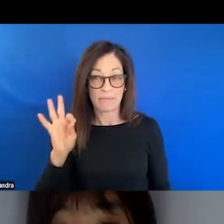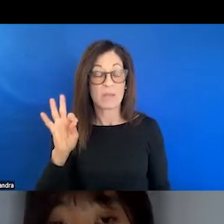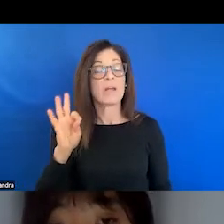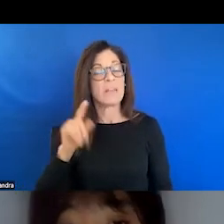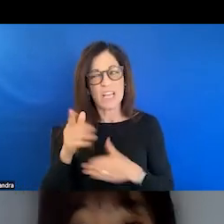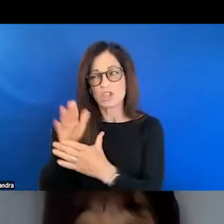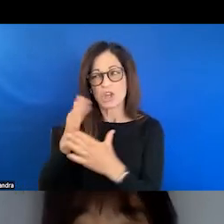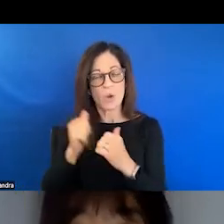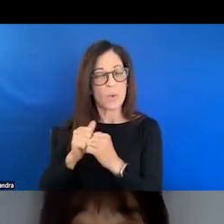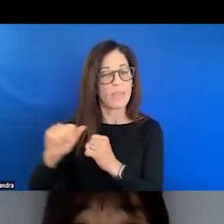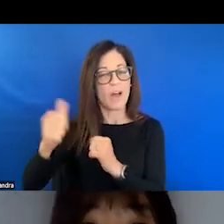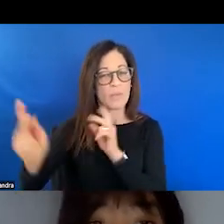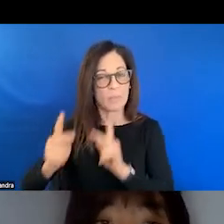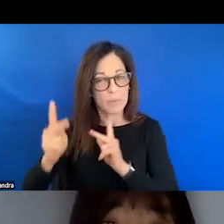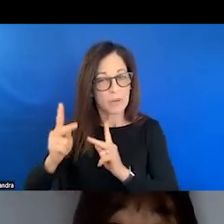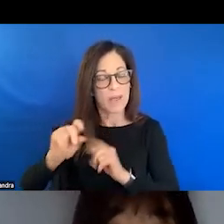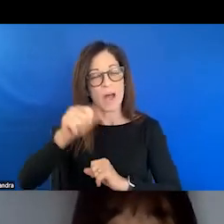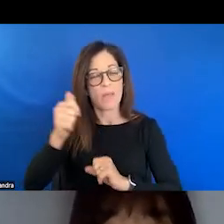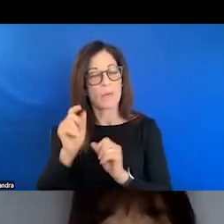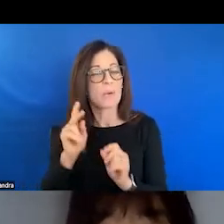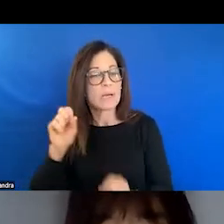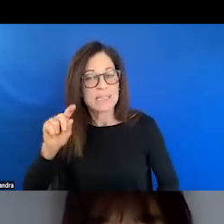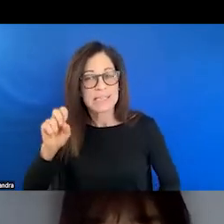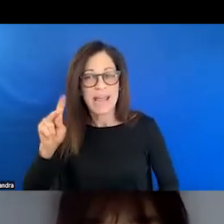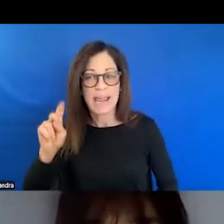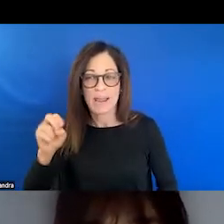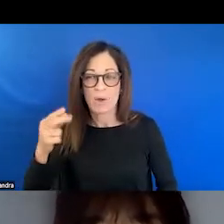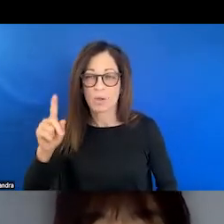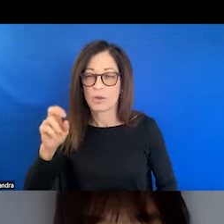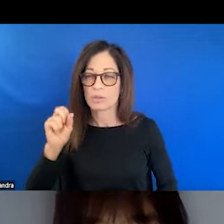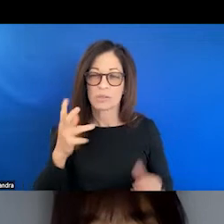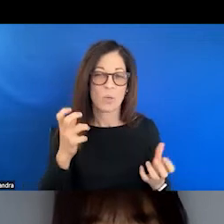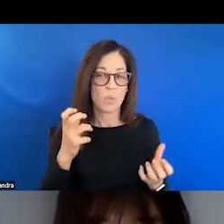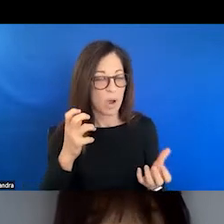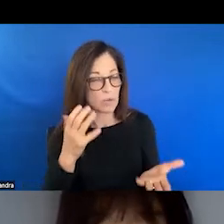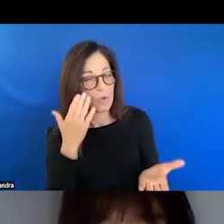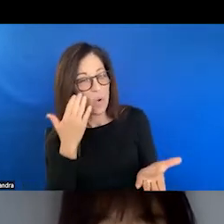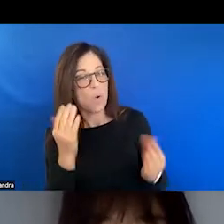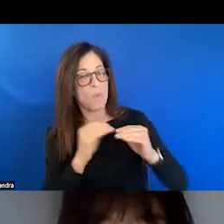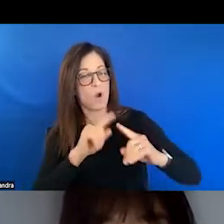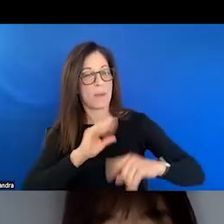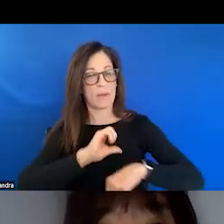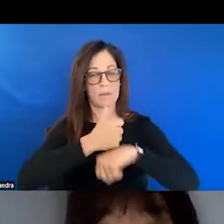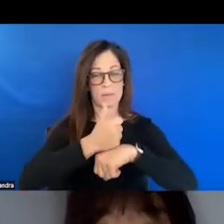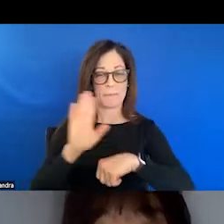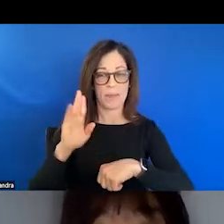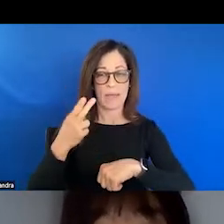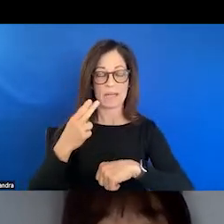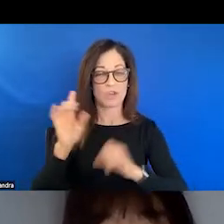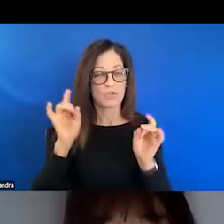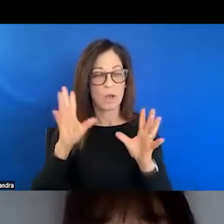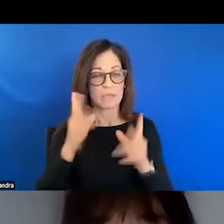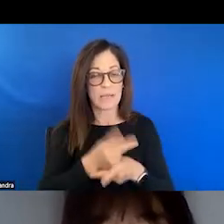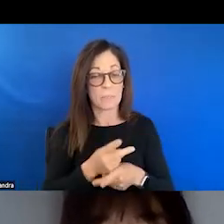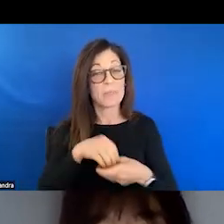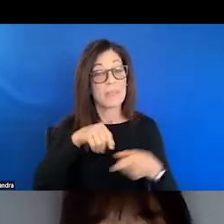their colleagues and other stakeholders that might be interested in learning about implementing BH crisis care. So in this PDF,